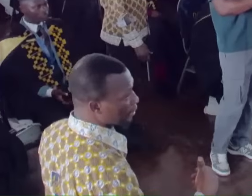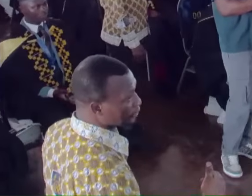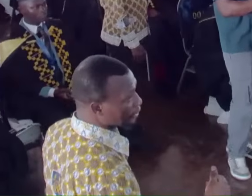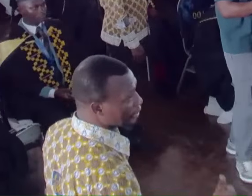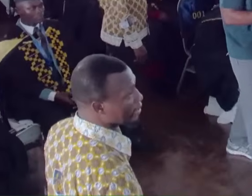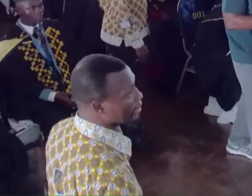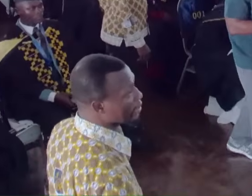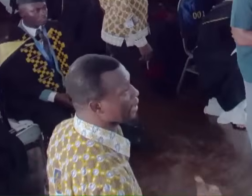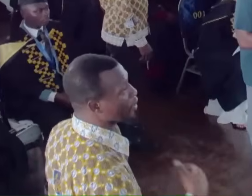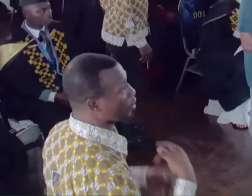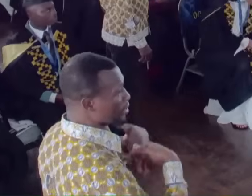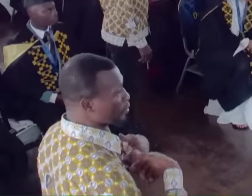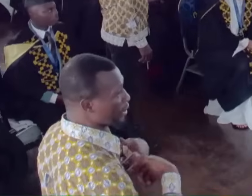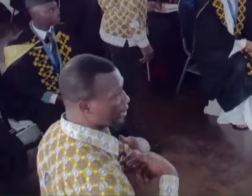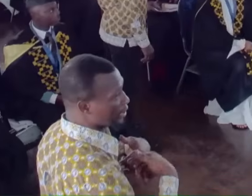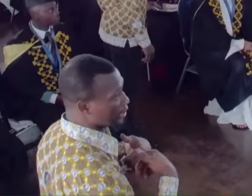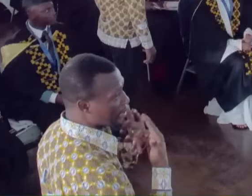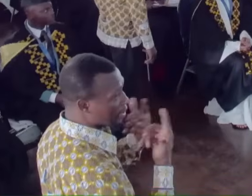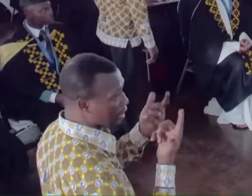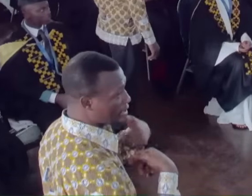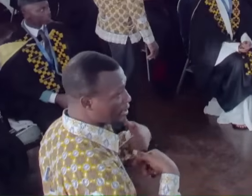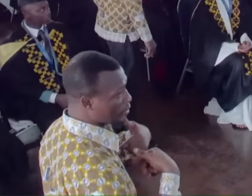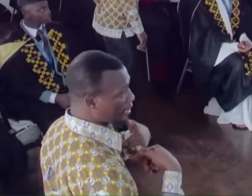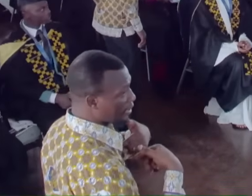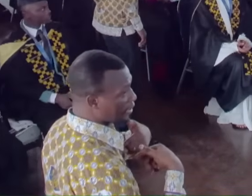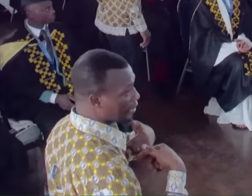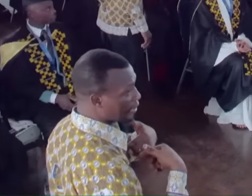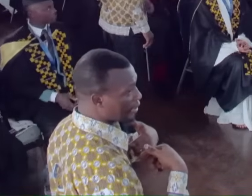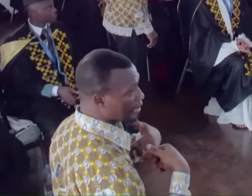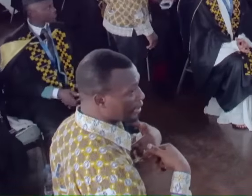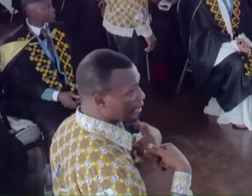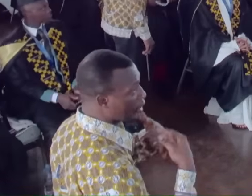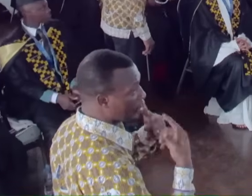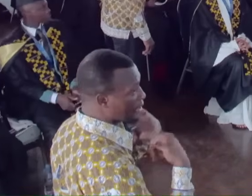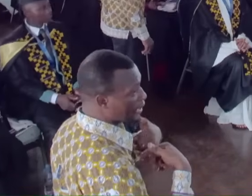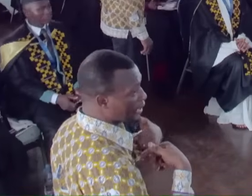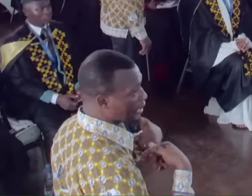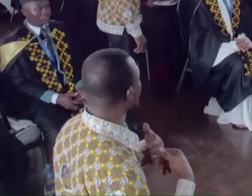Bachelor of Arts, First Class Honors.